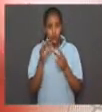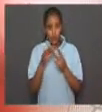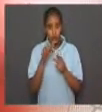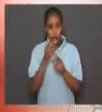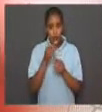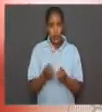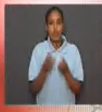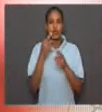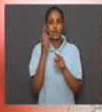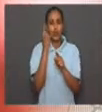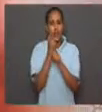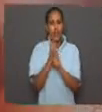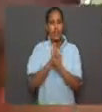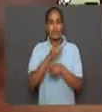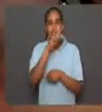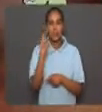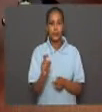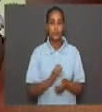most correct answer.